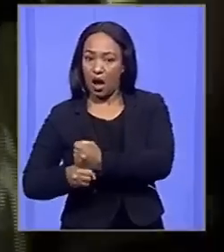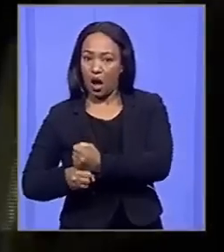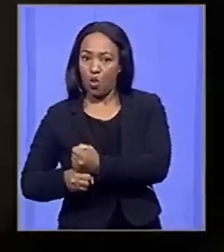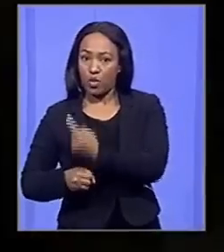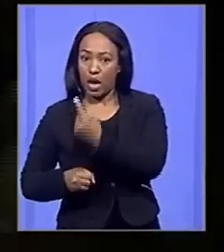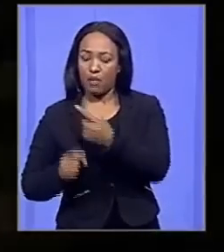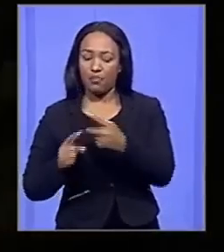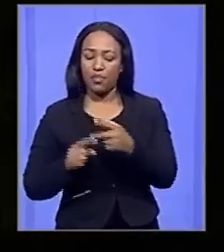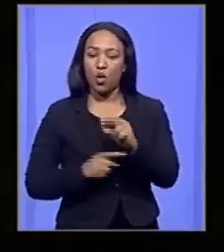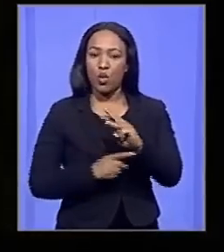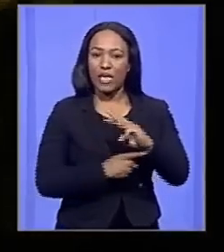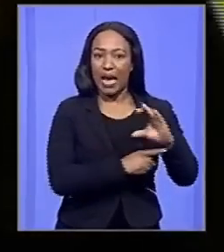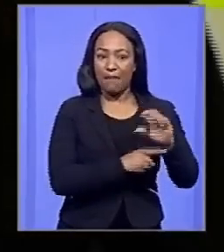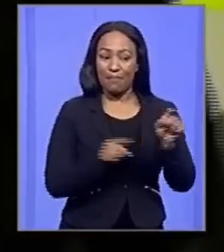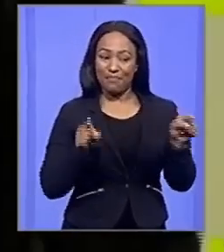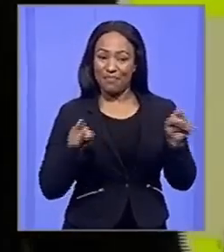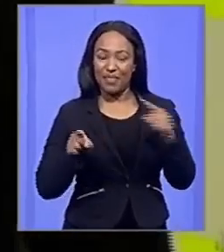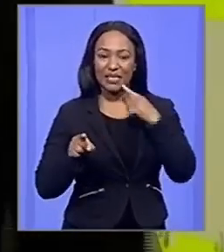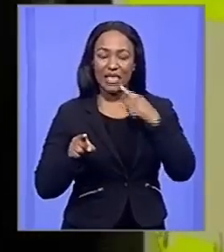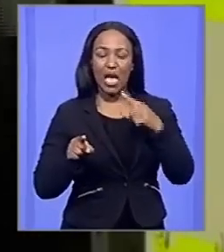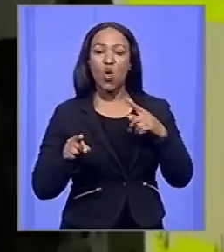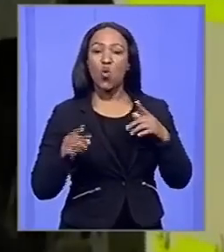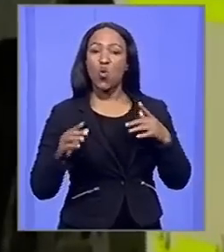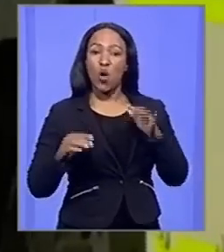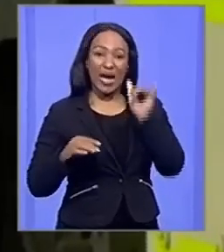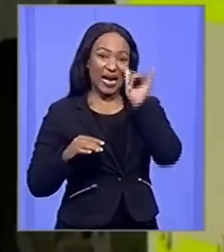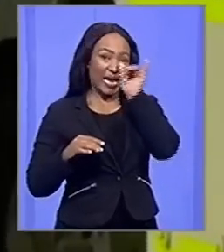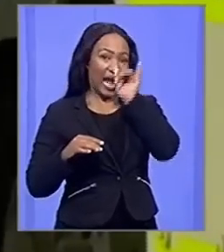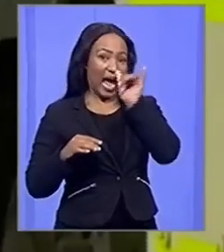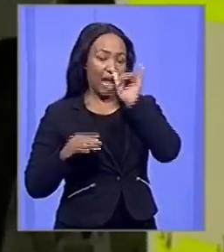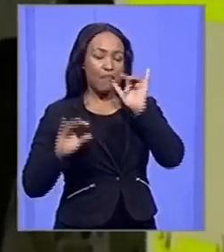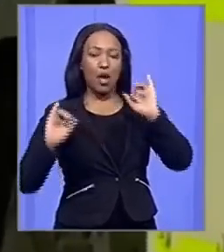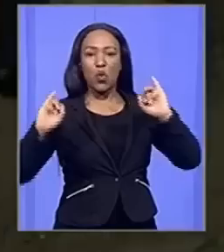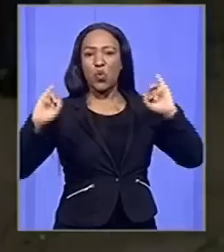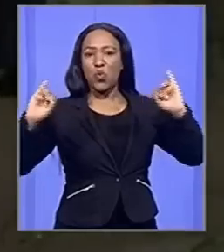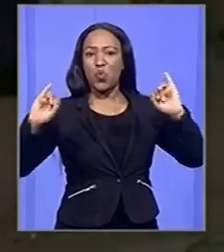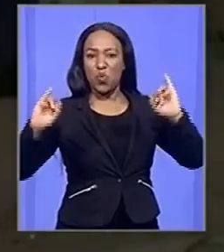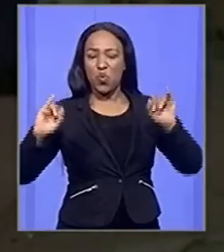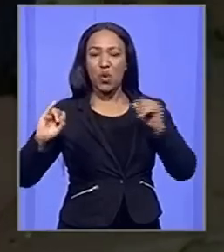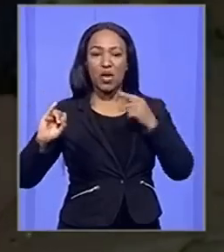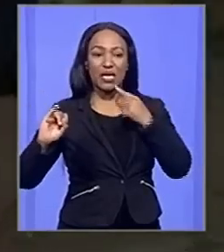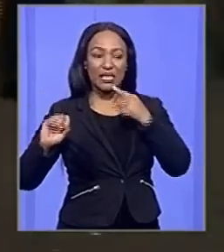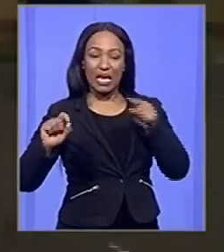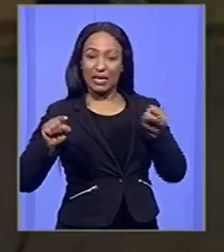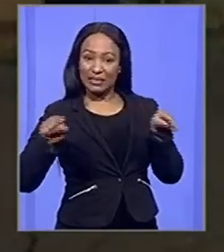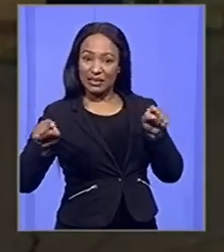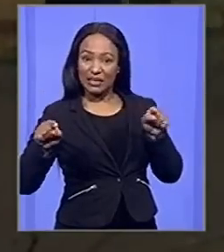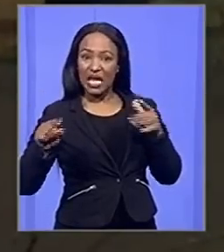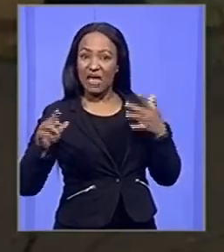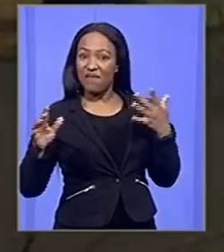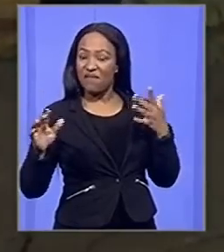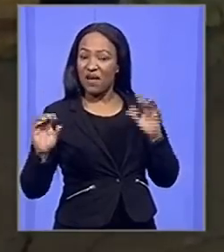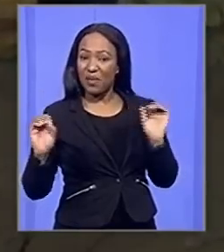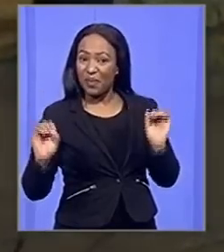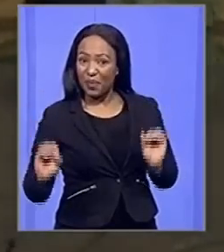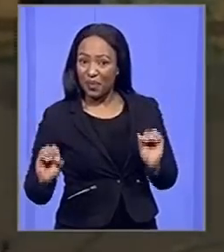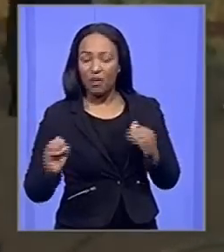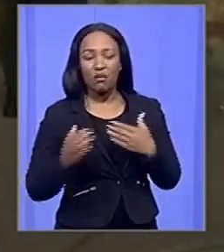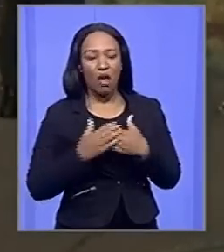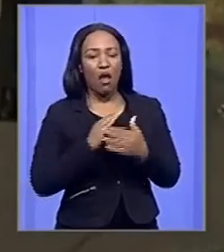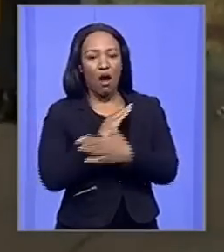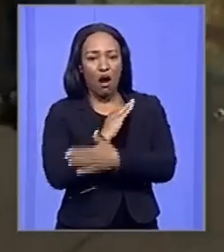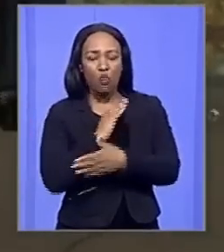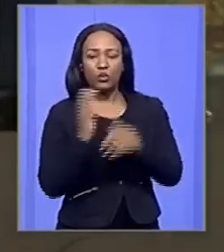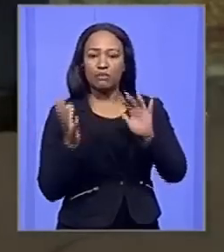hlophile bjalo ka mafelo ao bosenyi bo ikepetšego le go feta. O re ge di ka ba tša hloka seboka di tlo šitwa ke nare e tlhotša.